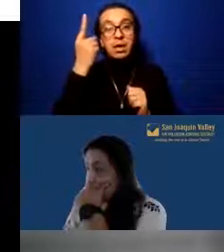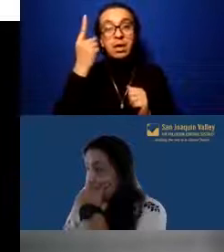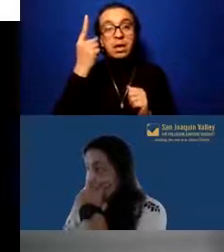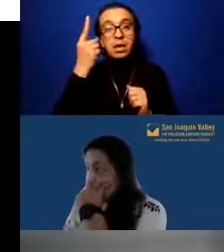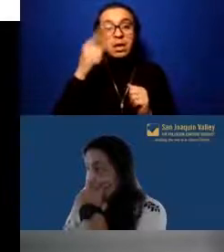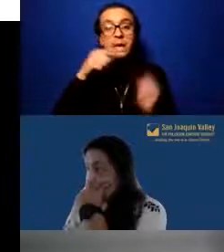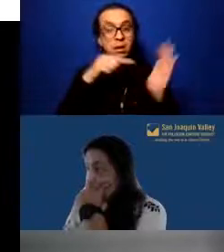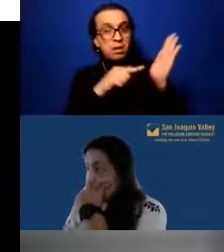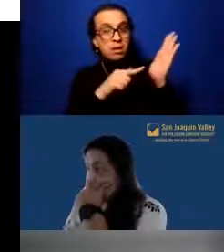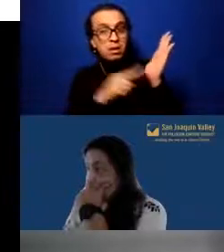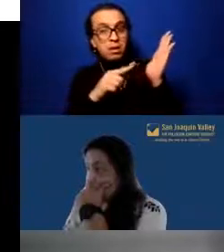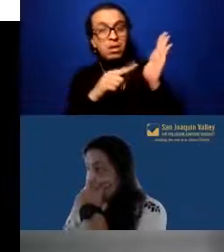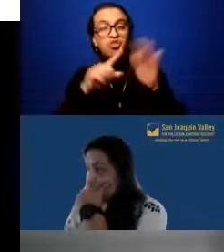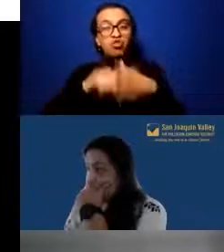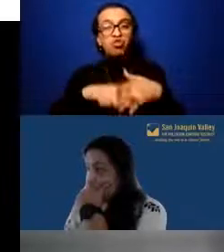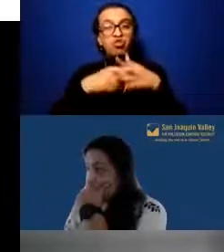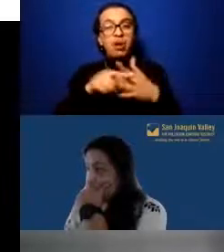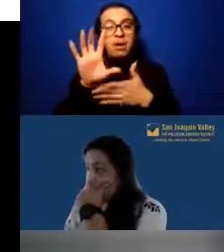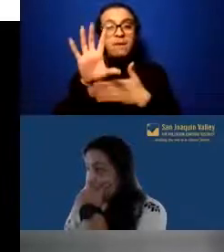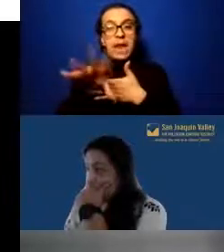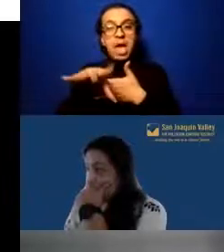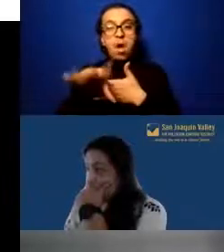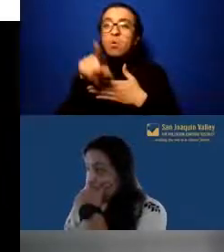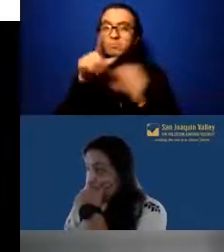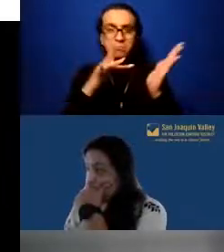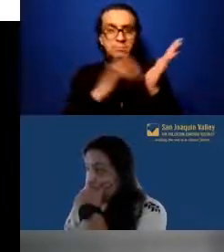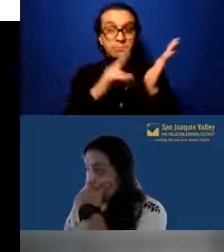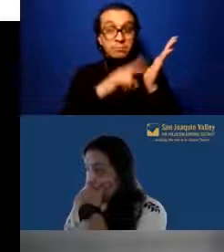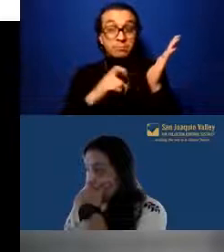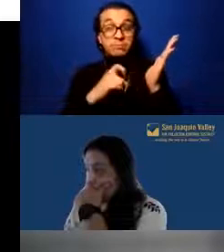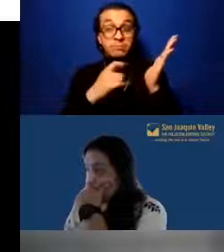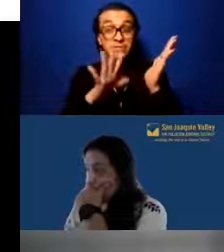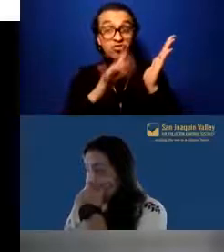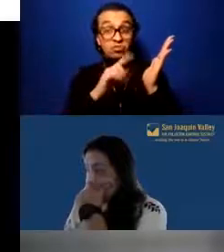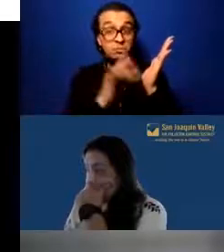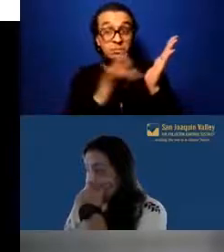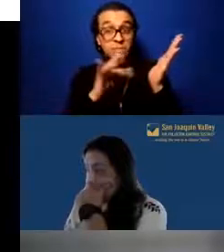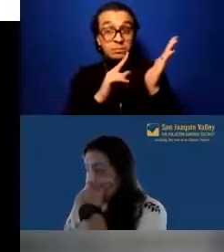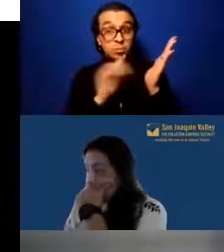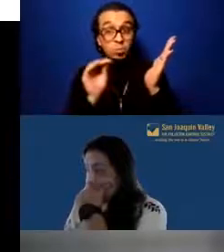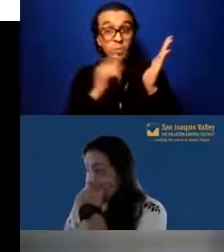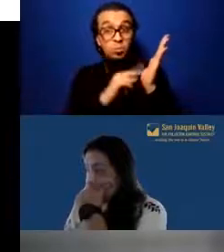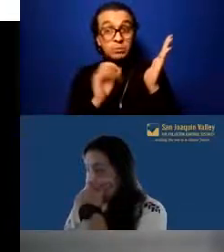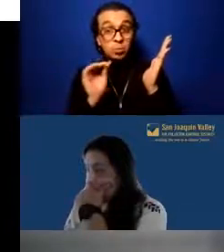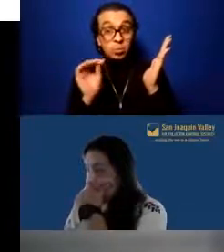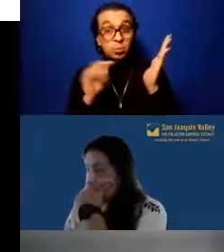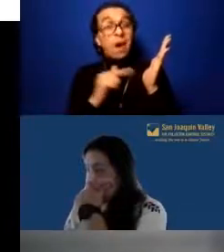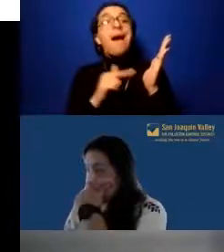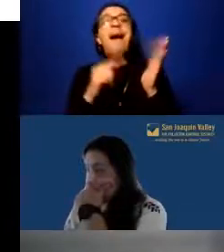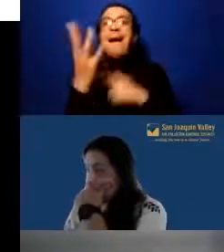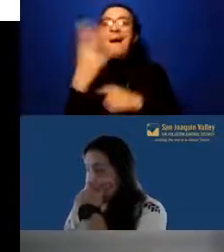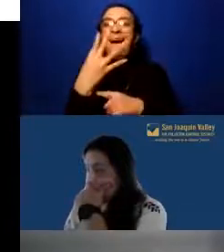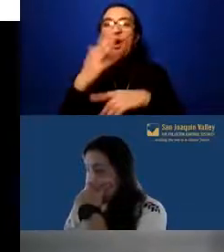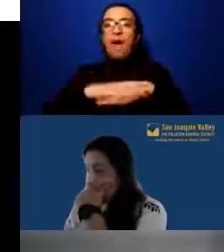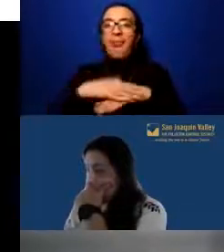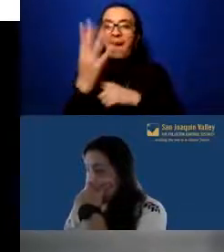start video. You'll just select it and then people can see you. You're going to select that button so that people can see you. And if